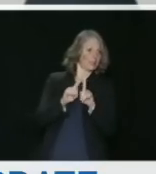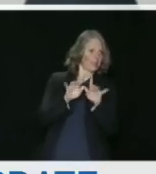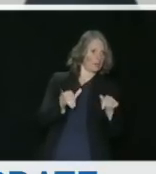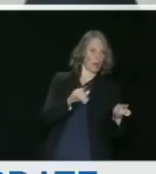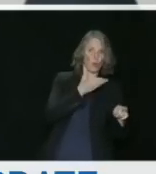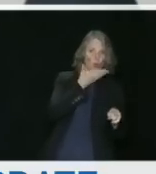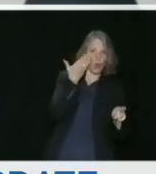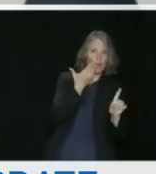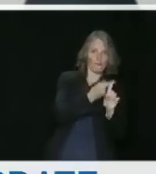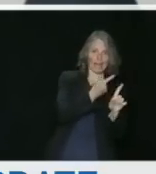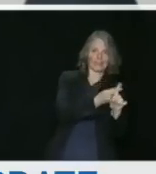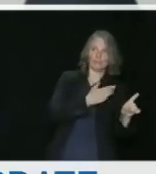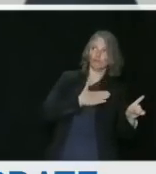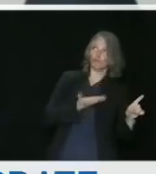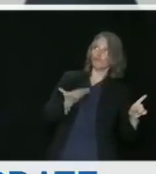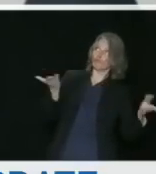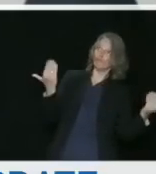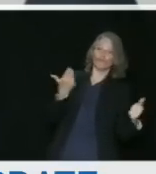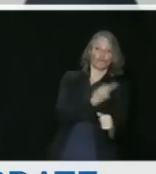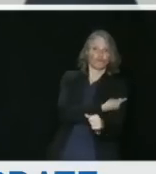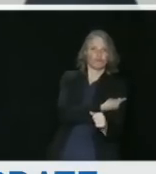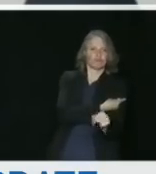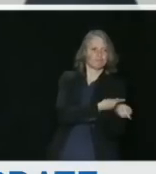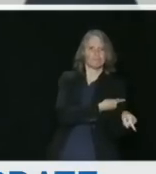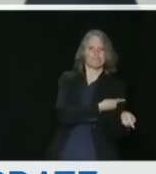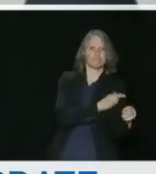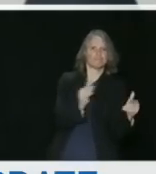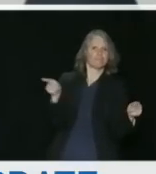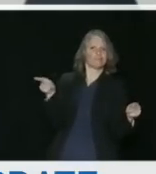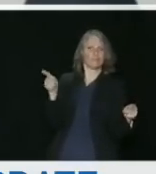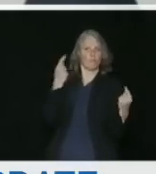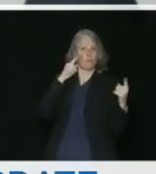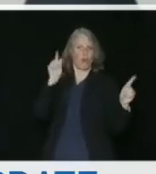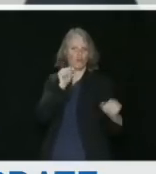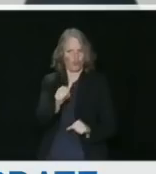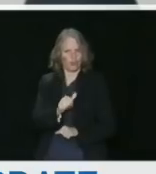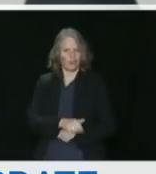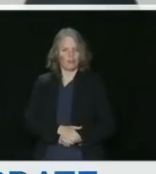but vaccination is a major tool.